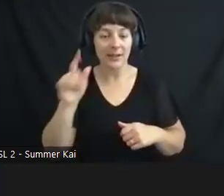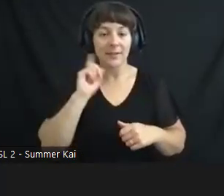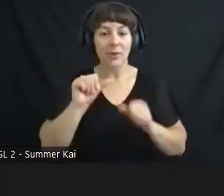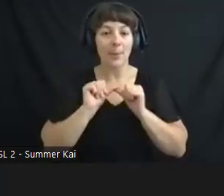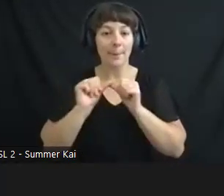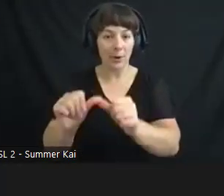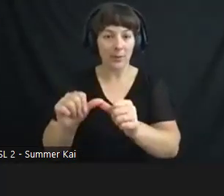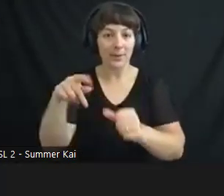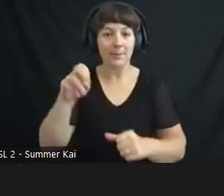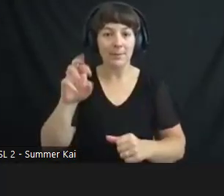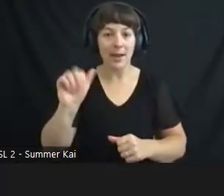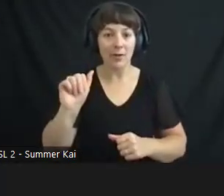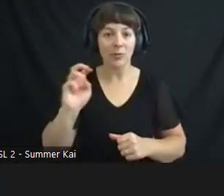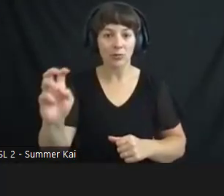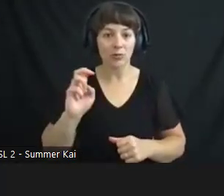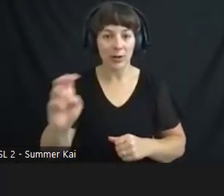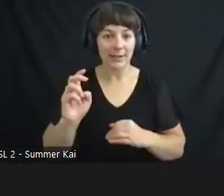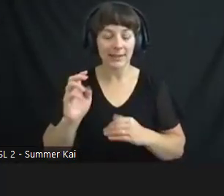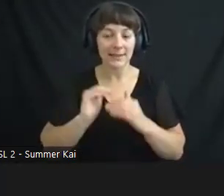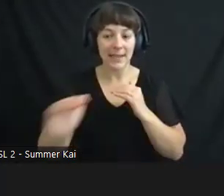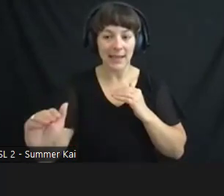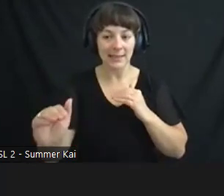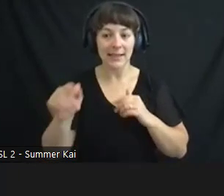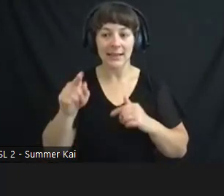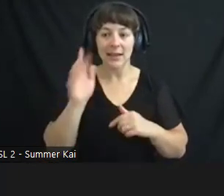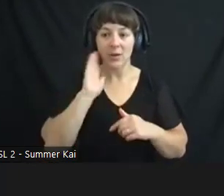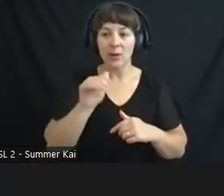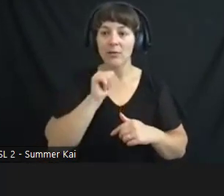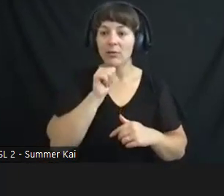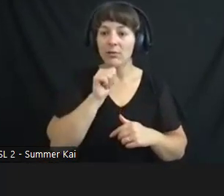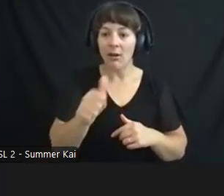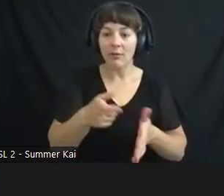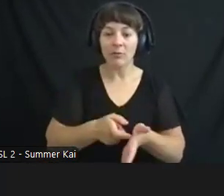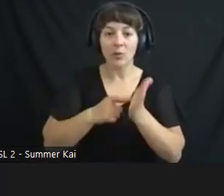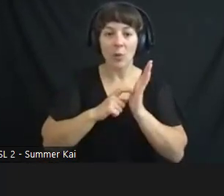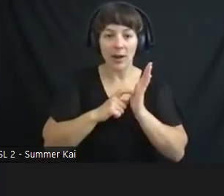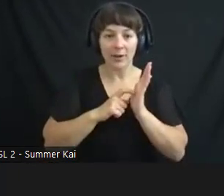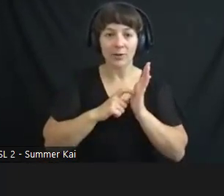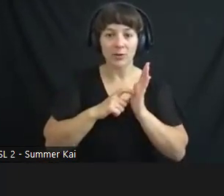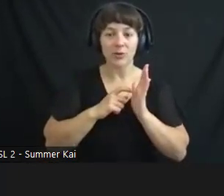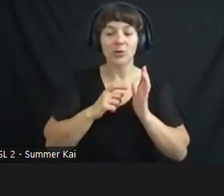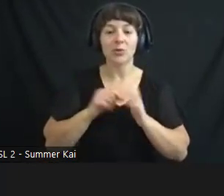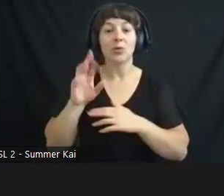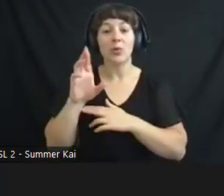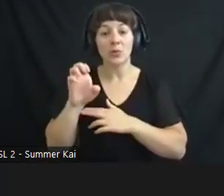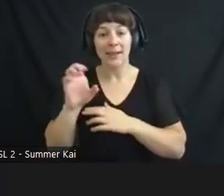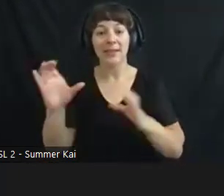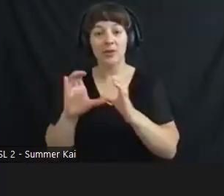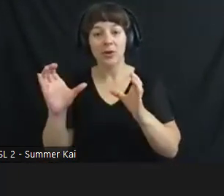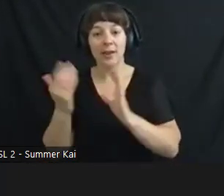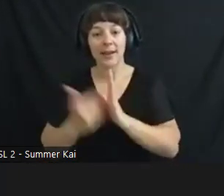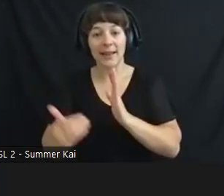permanent paratransit status, that they would not have to be recertified in terms of